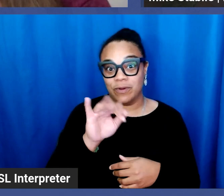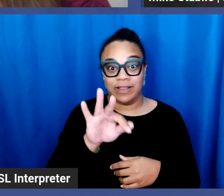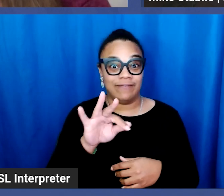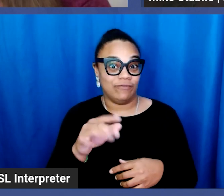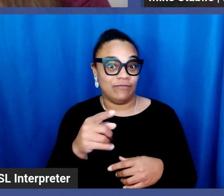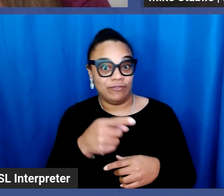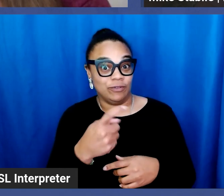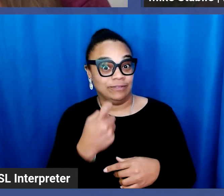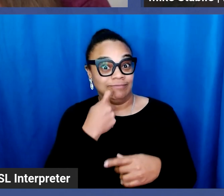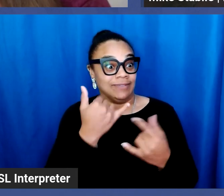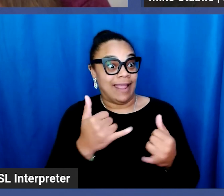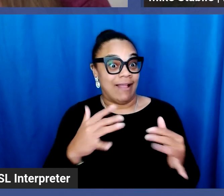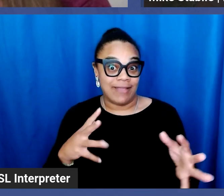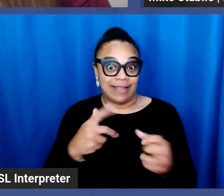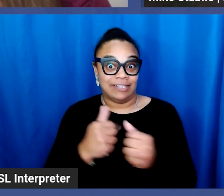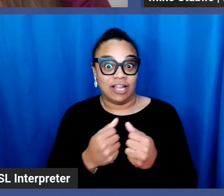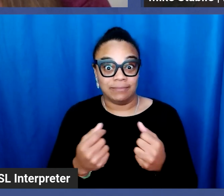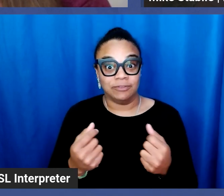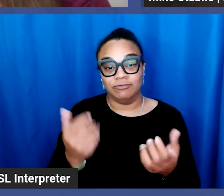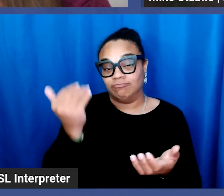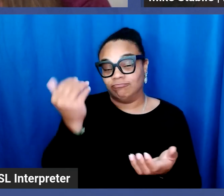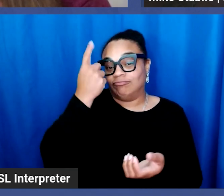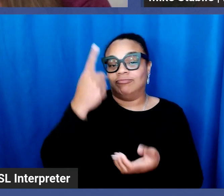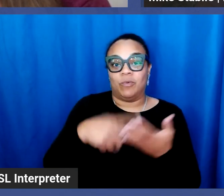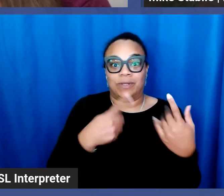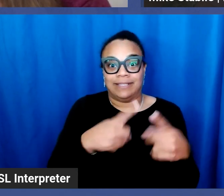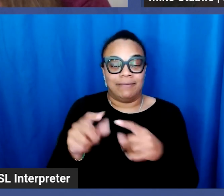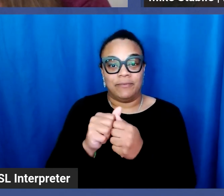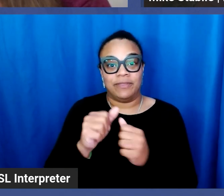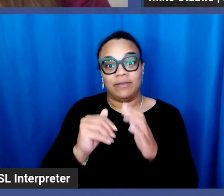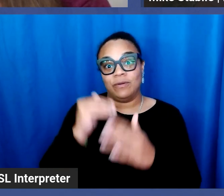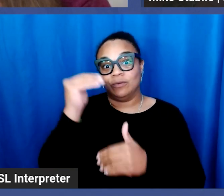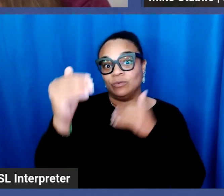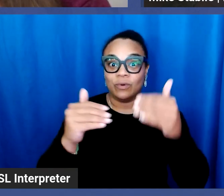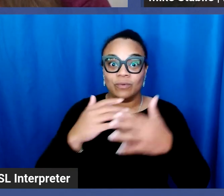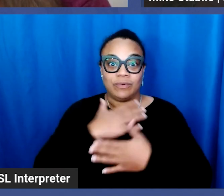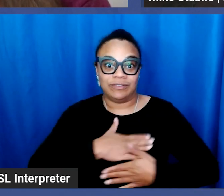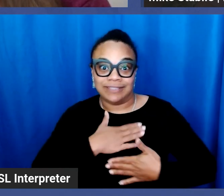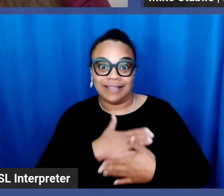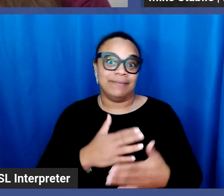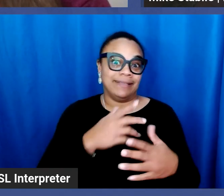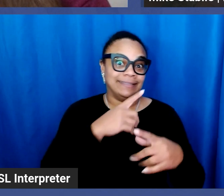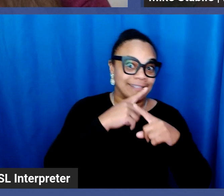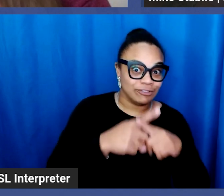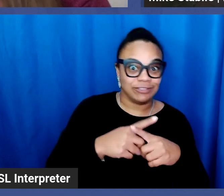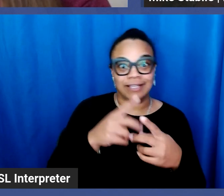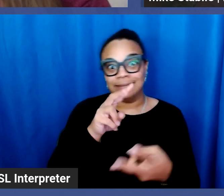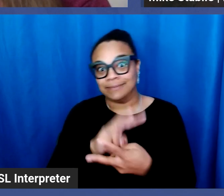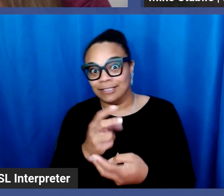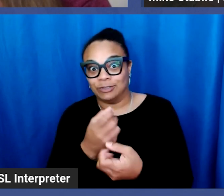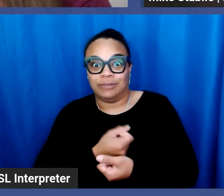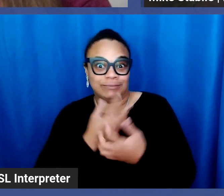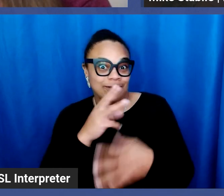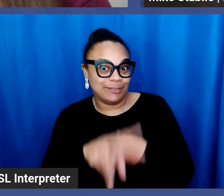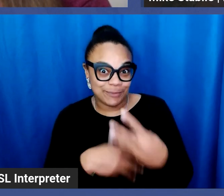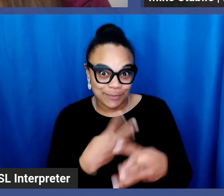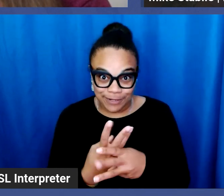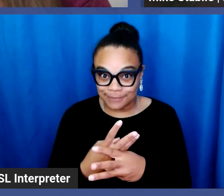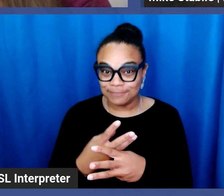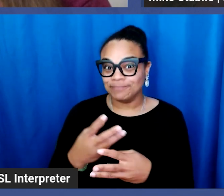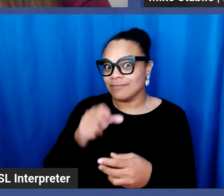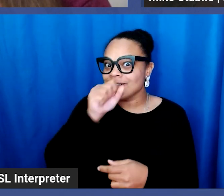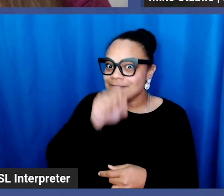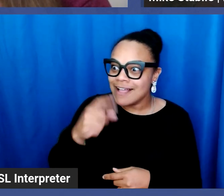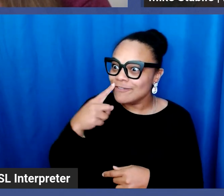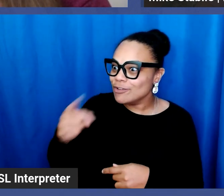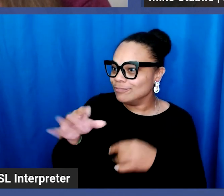been happening in the censorship, adult entertainment, sexual expression world, I would love for you to share with us a little bit about